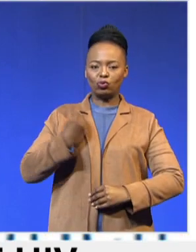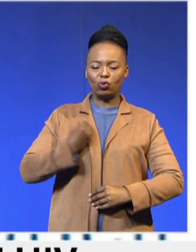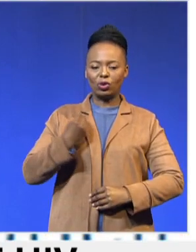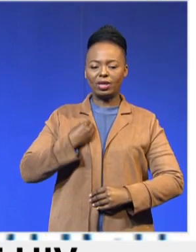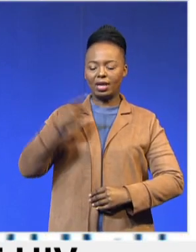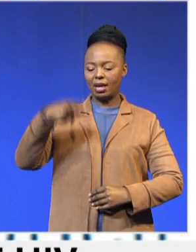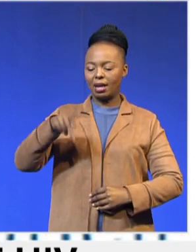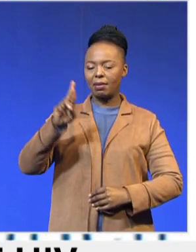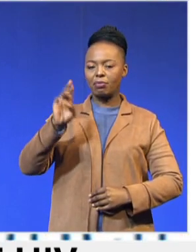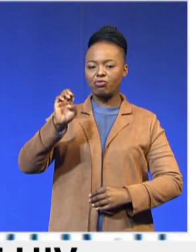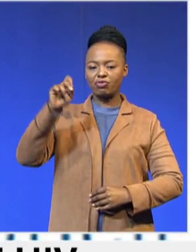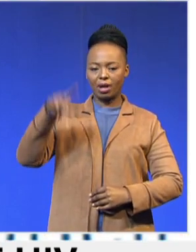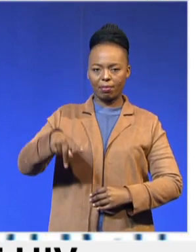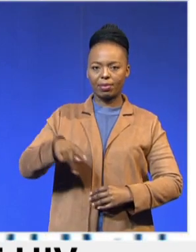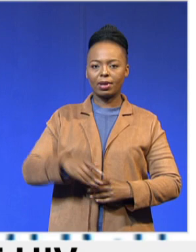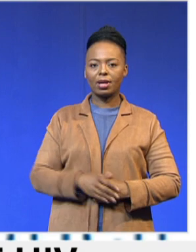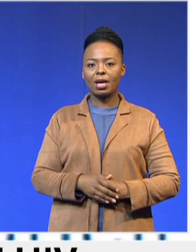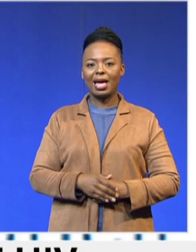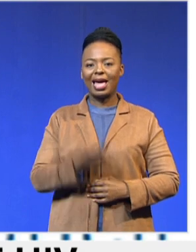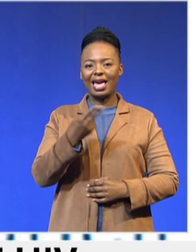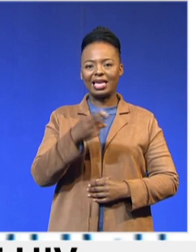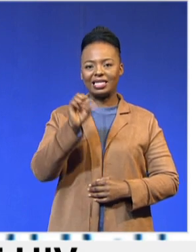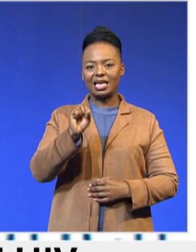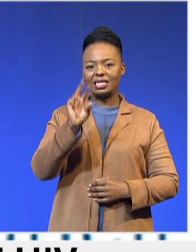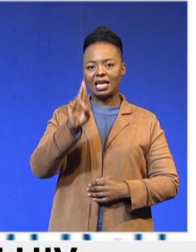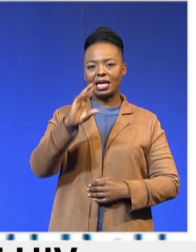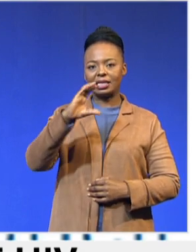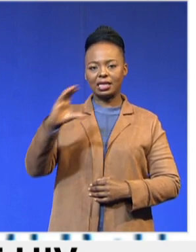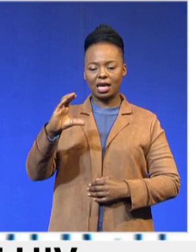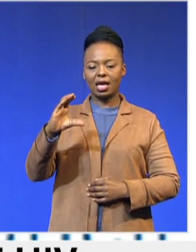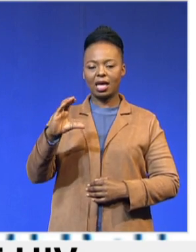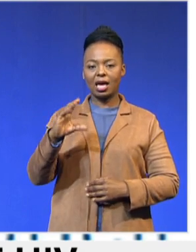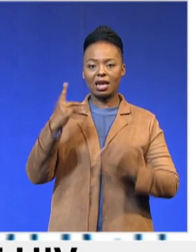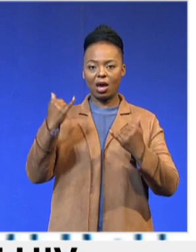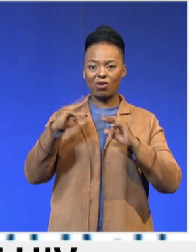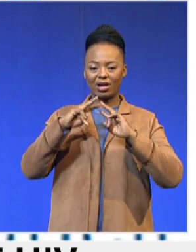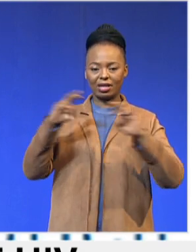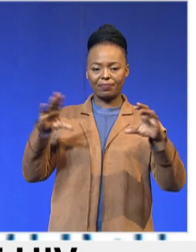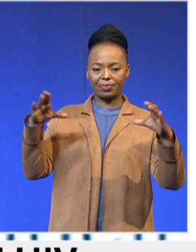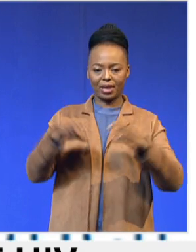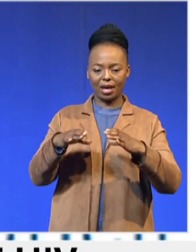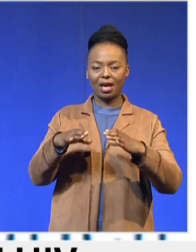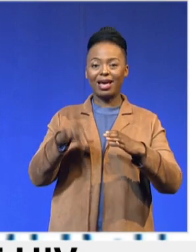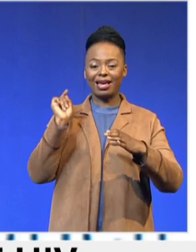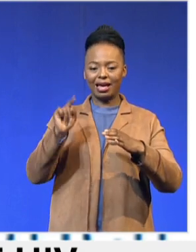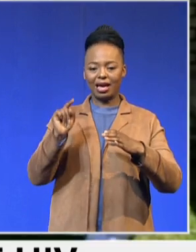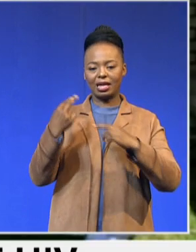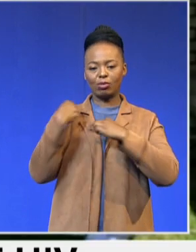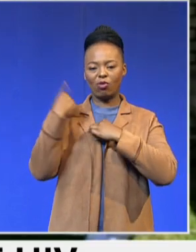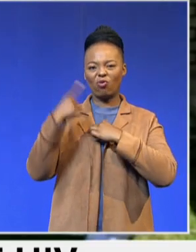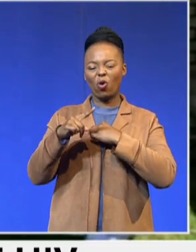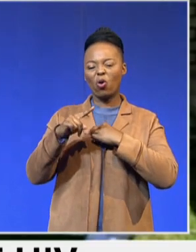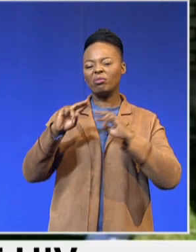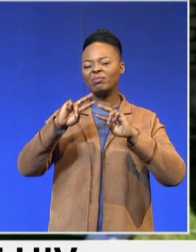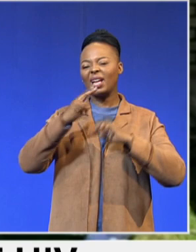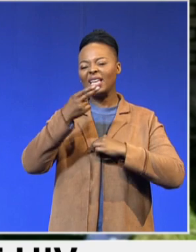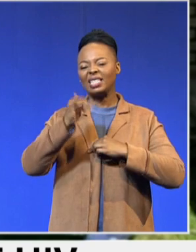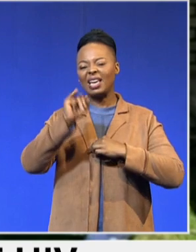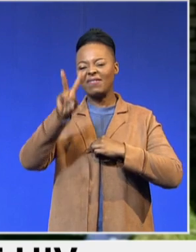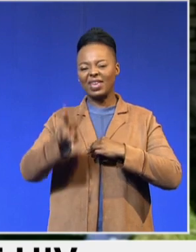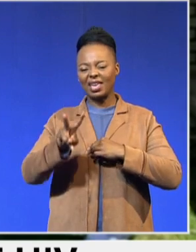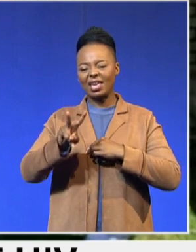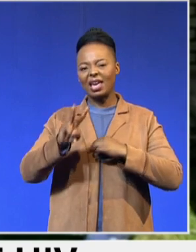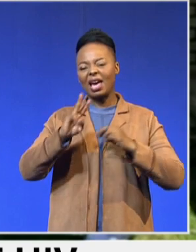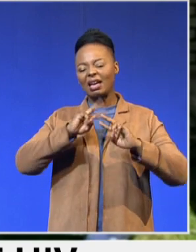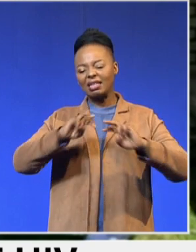PrEP. The Human Sciences Research Council, who leads the country's HIV research and response, says they are